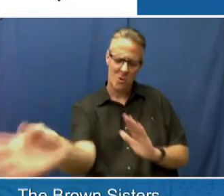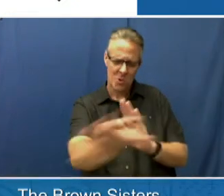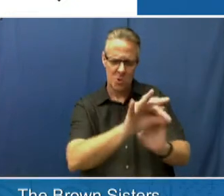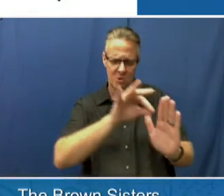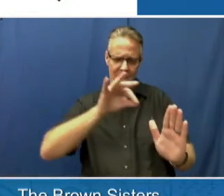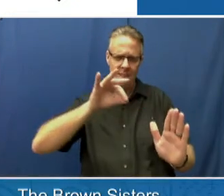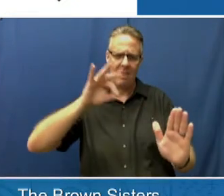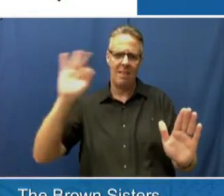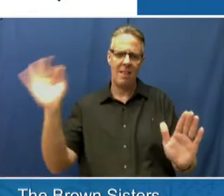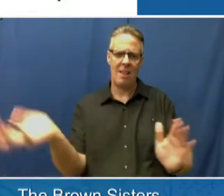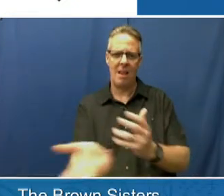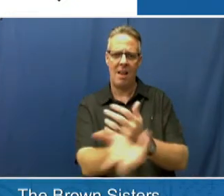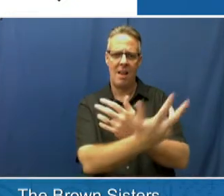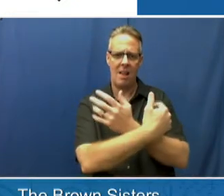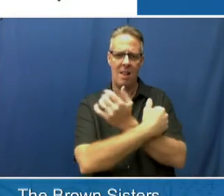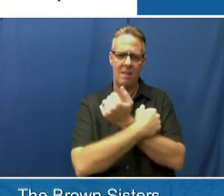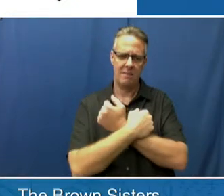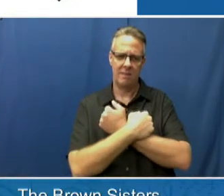choose